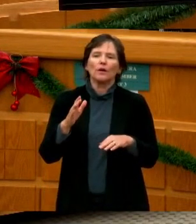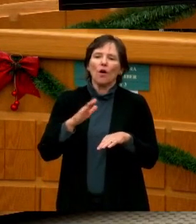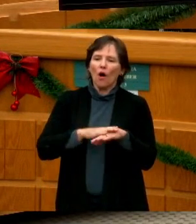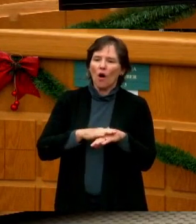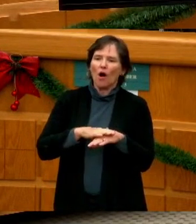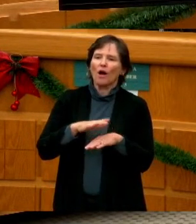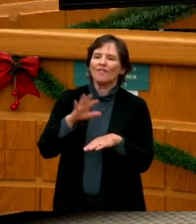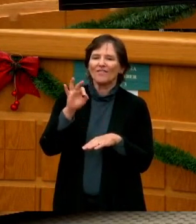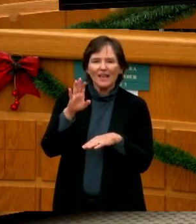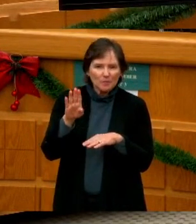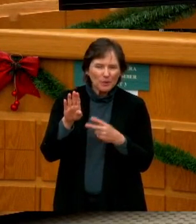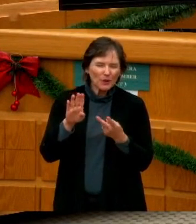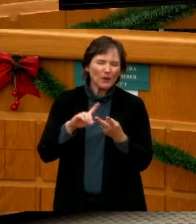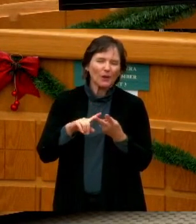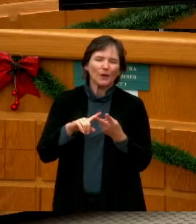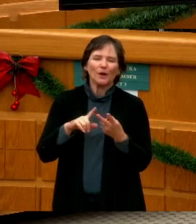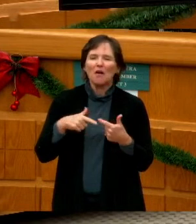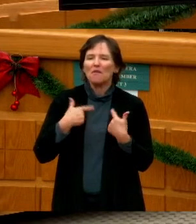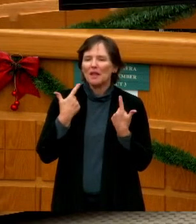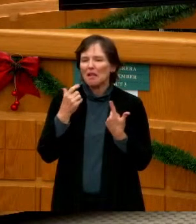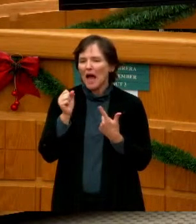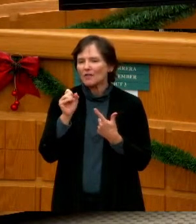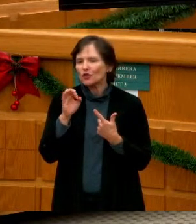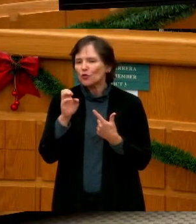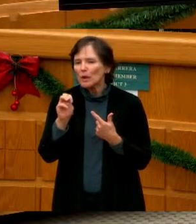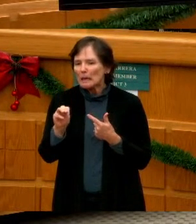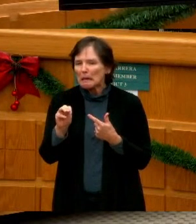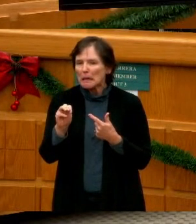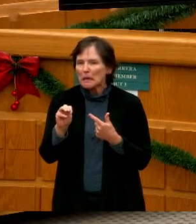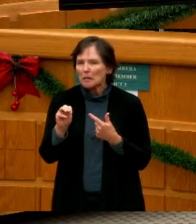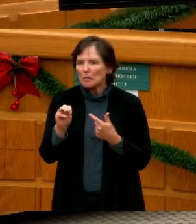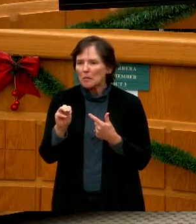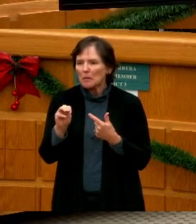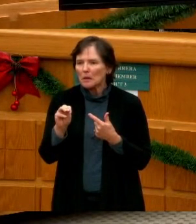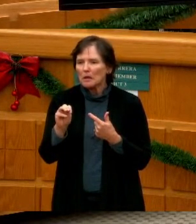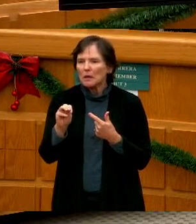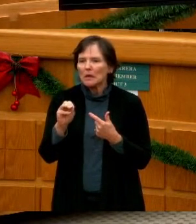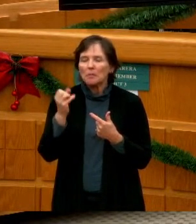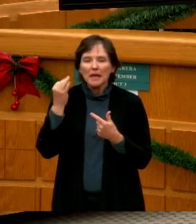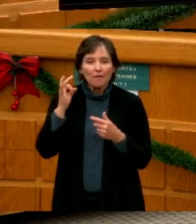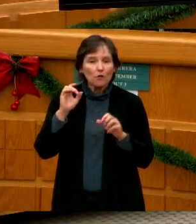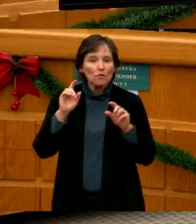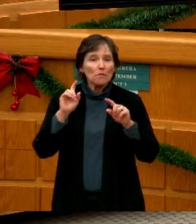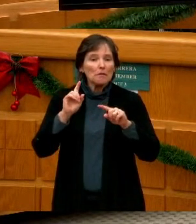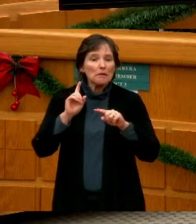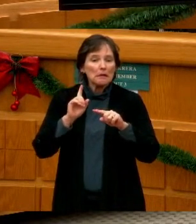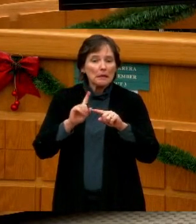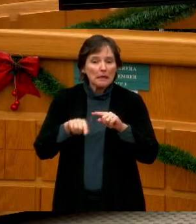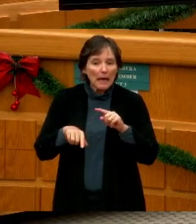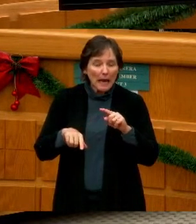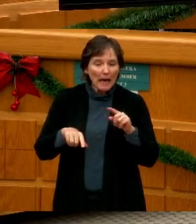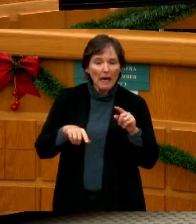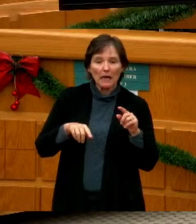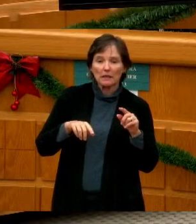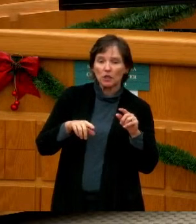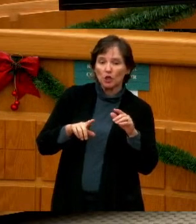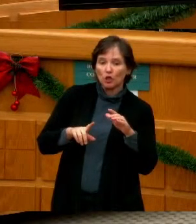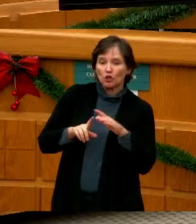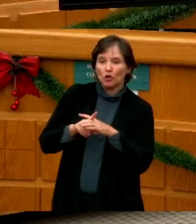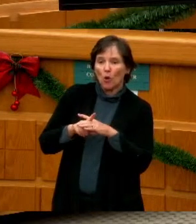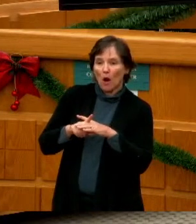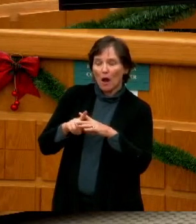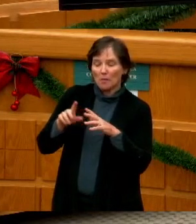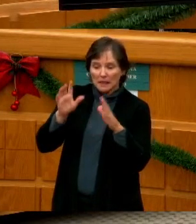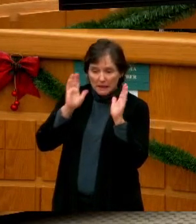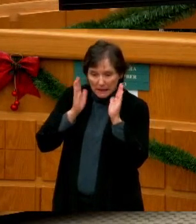or Facebook, and we'll have a link there to the live stream or the recording of the live stream if you can't tune in at noontime